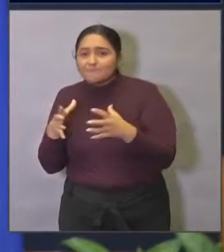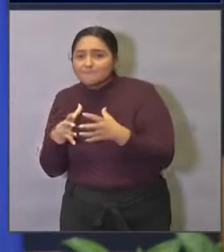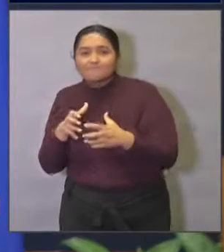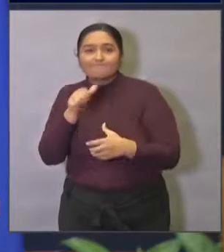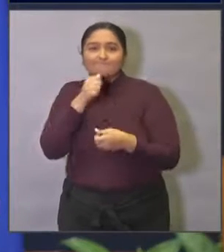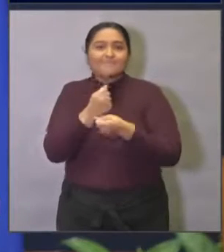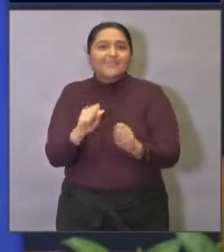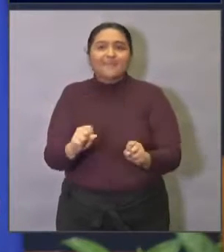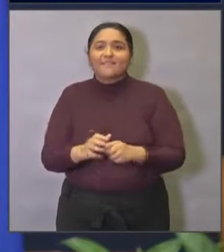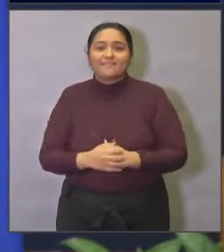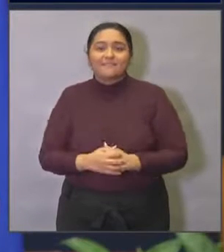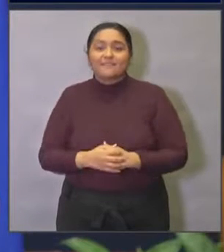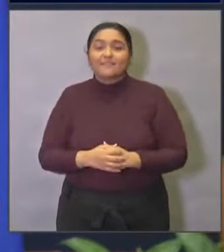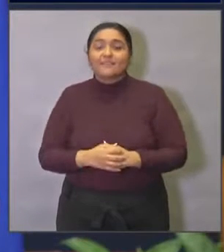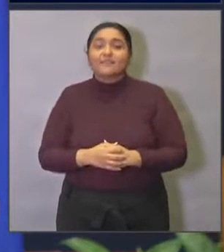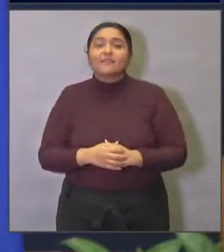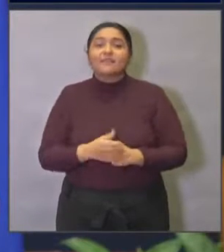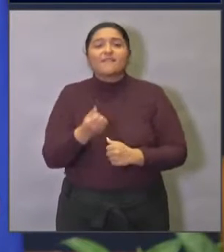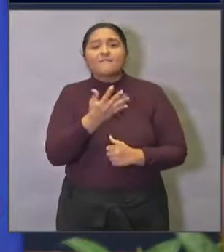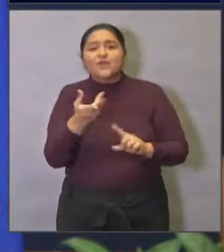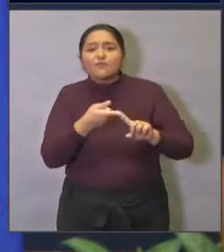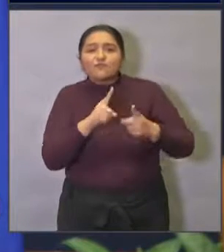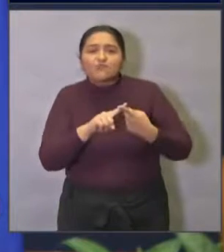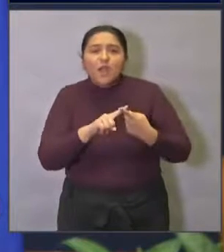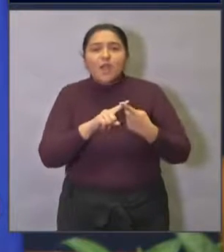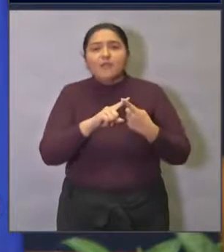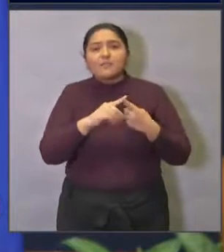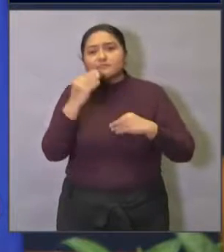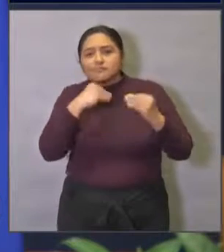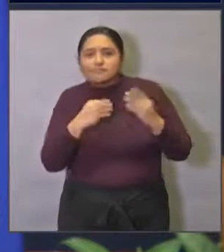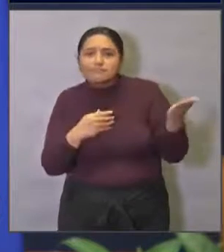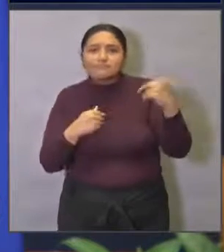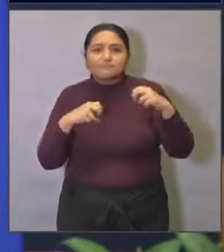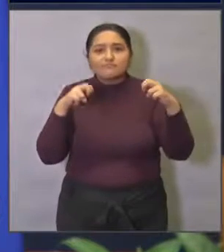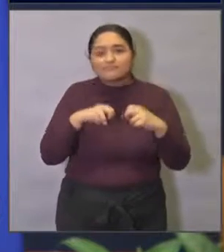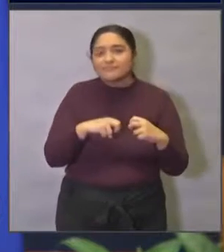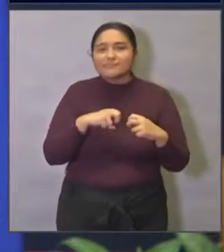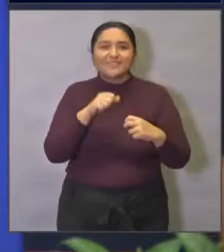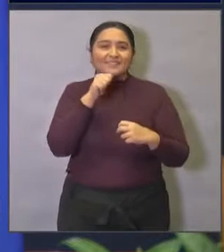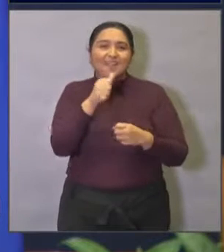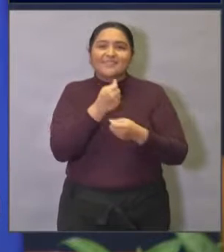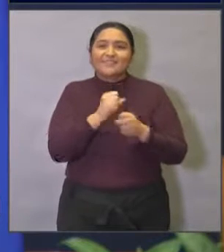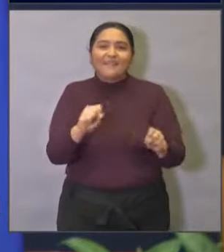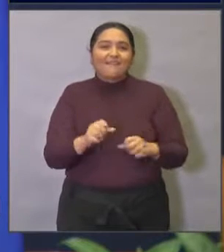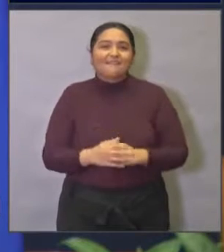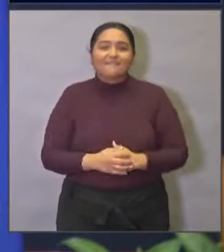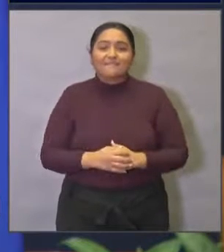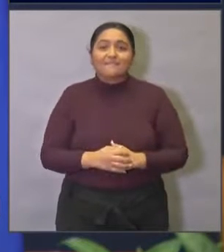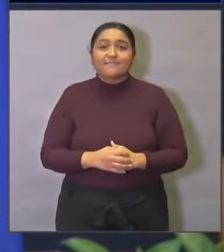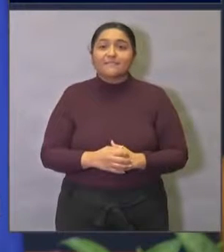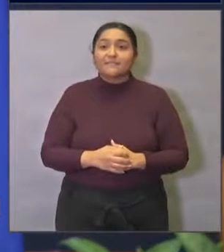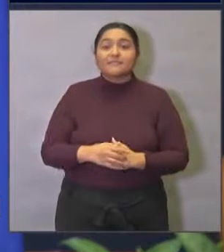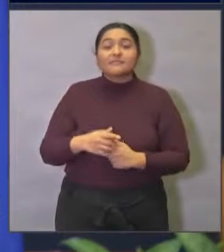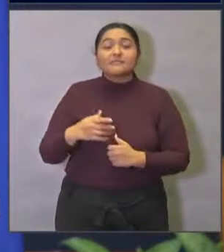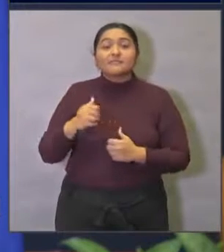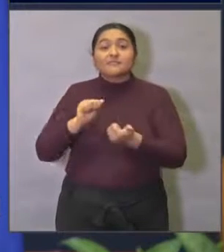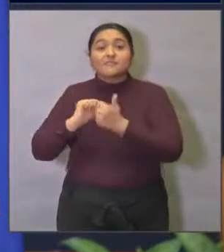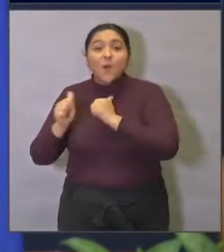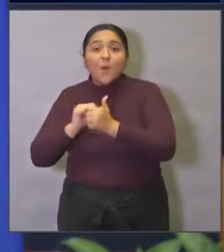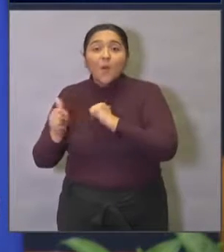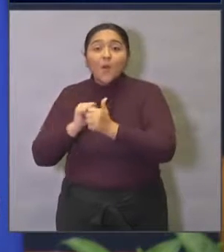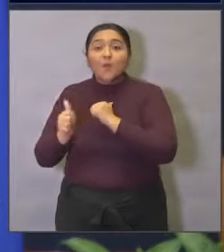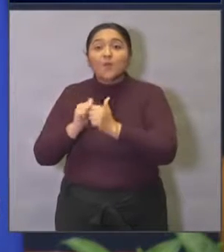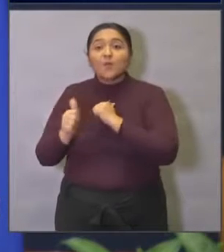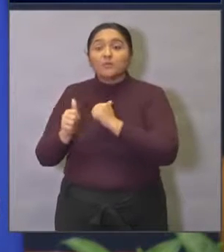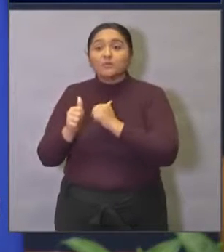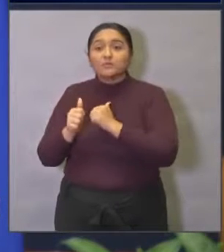safe. Getting together with a couple of friends at dinner is not safe. Participating in a sports tournament, whether it's